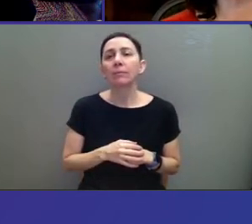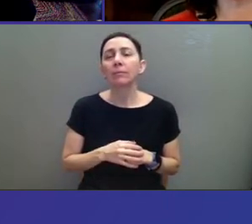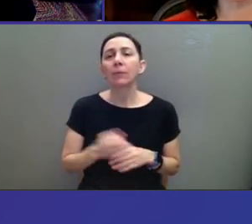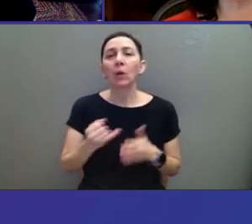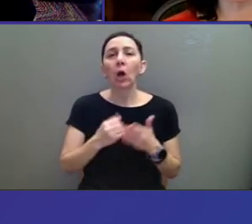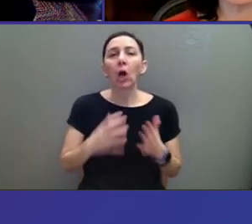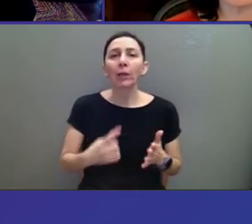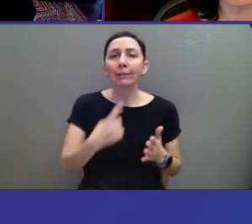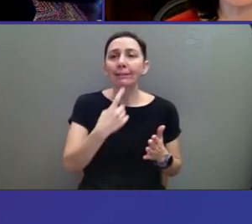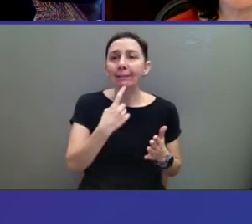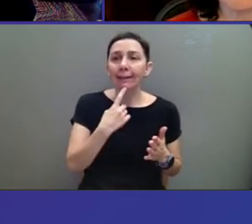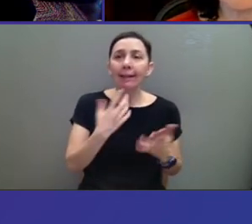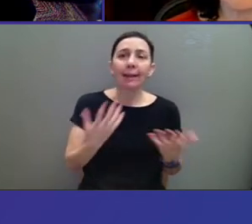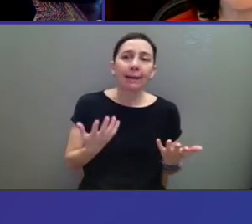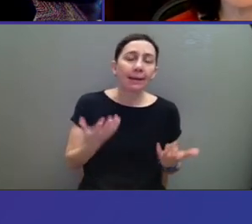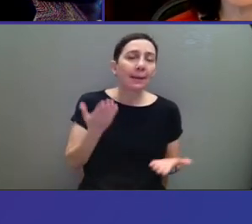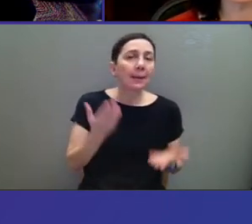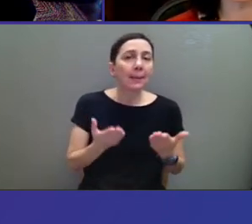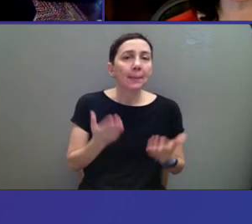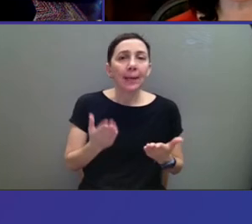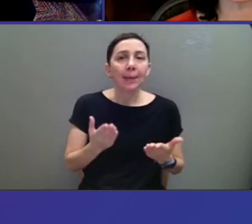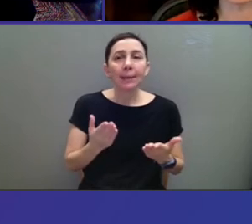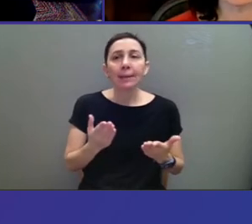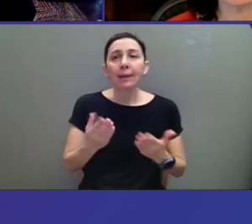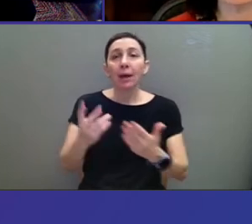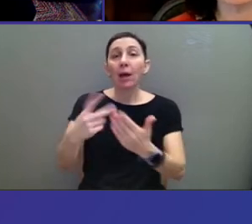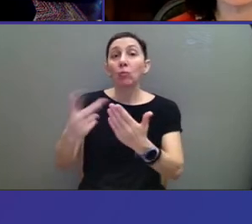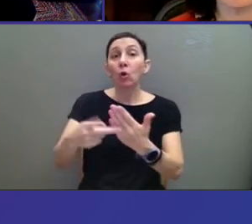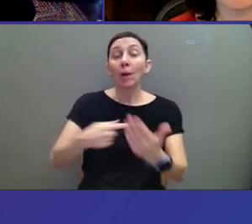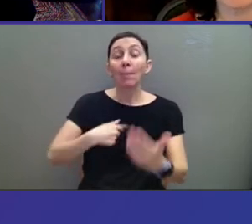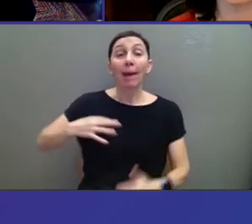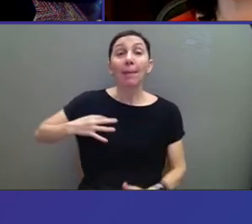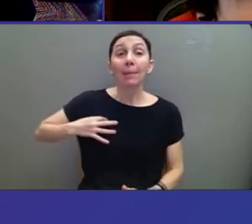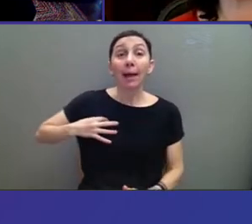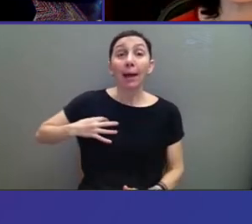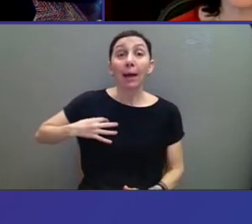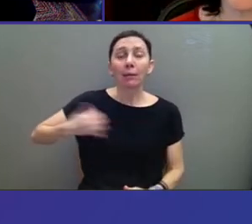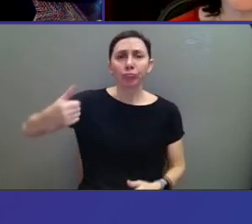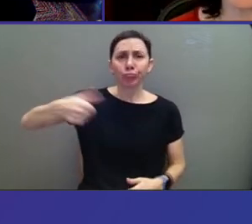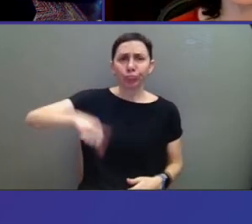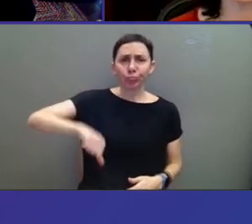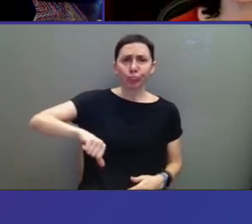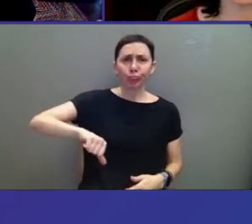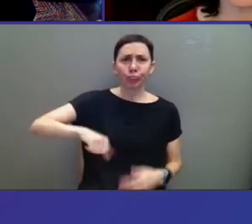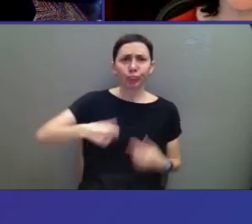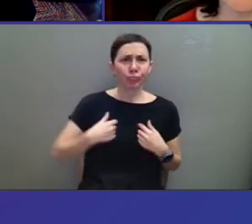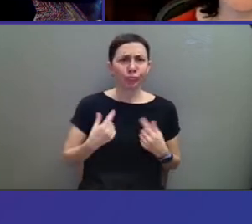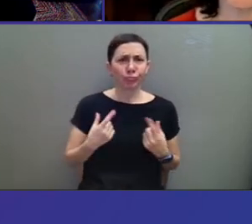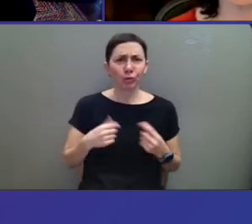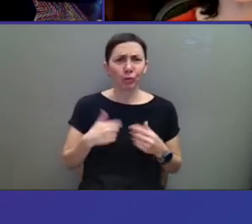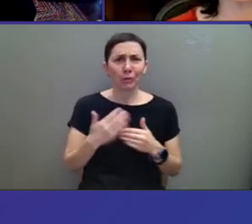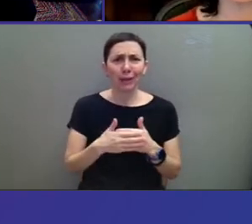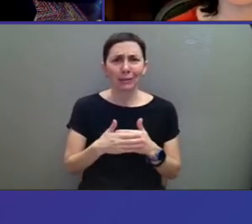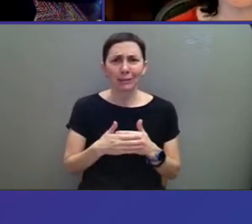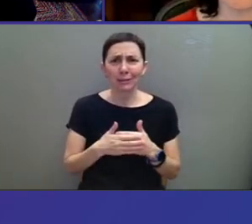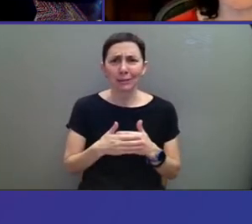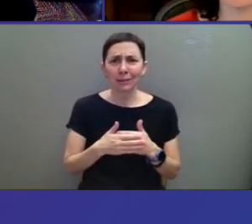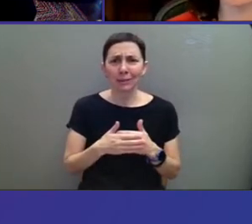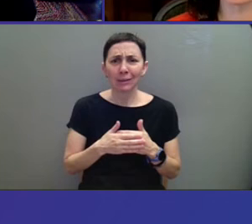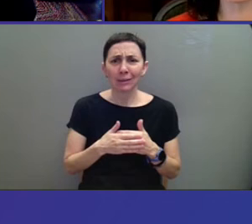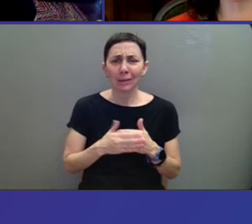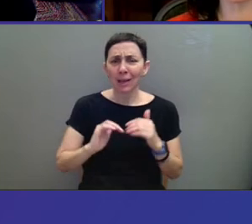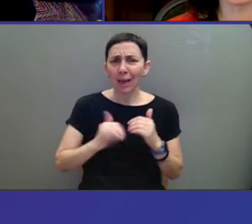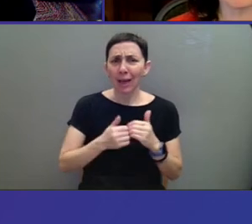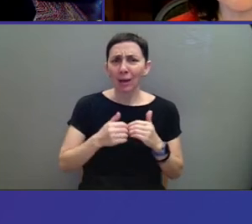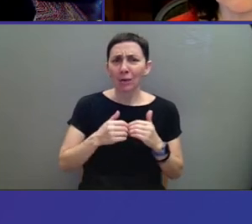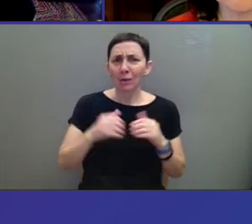you apply to something and you don't get it, and you don't know what to do next. You don't know how to build the